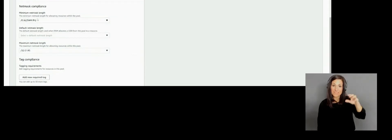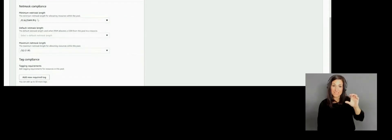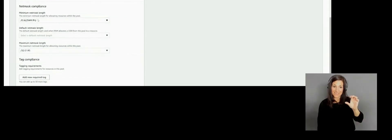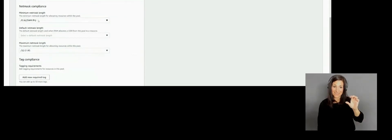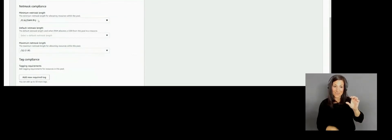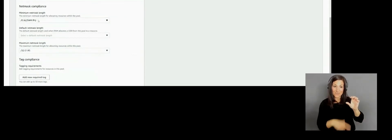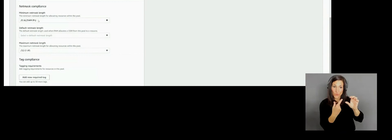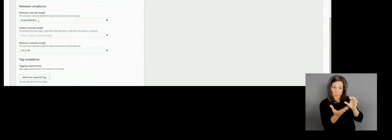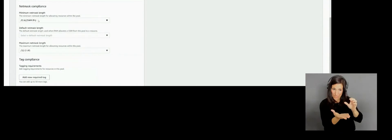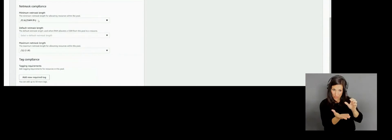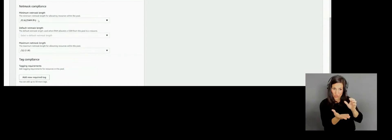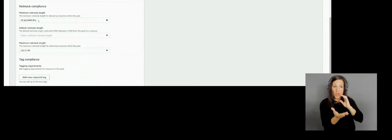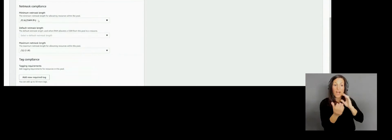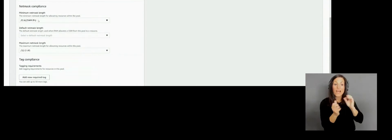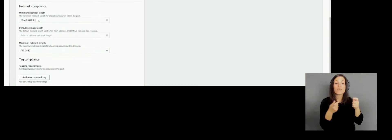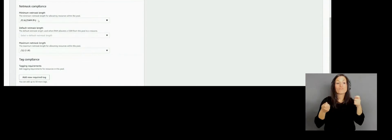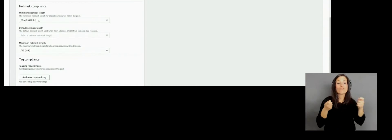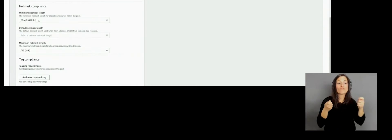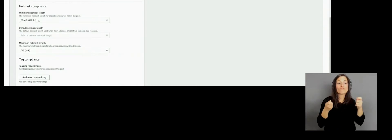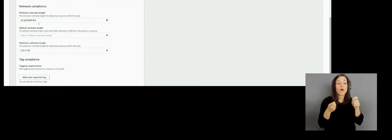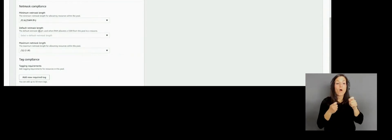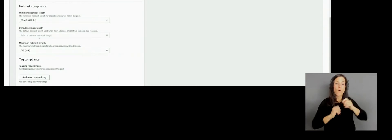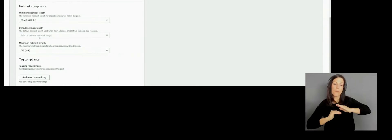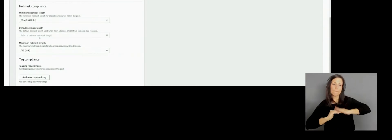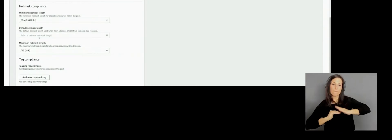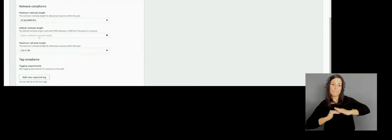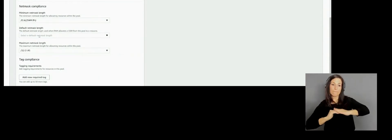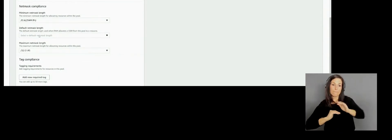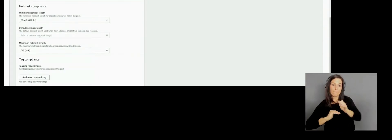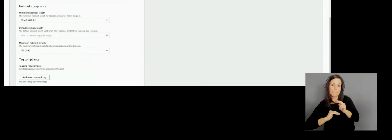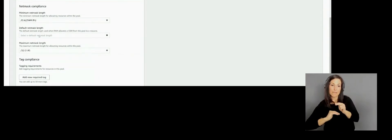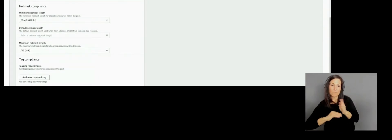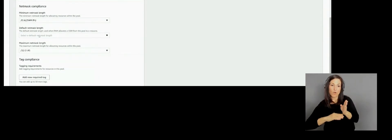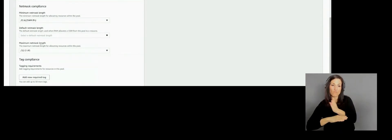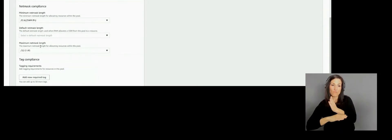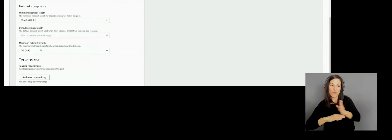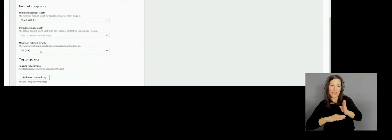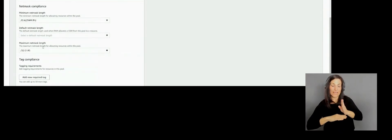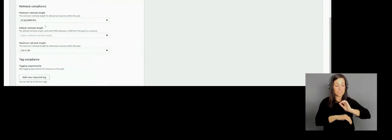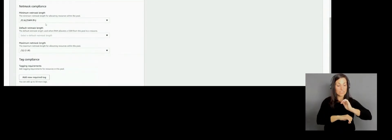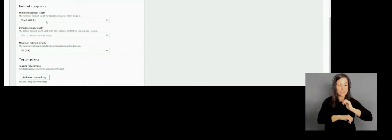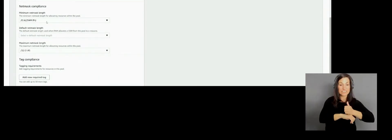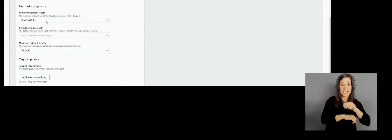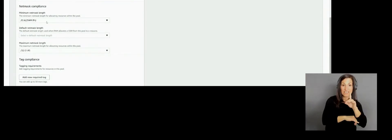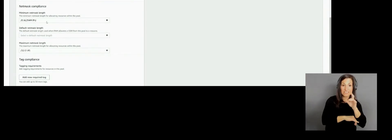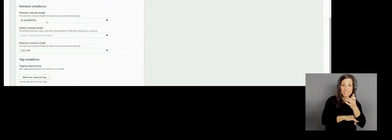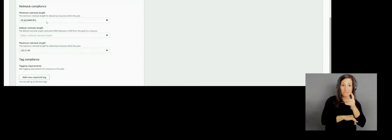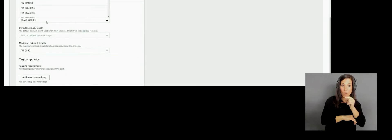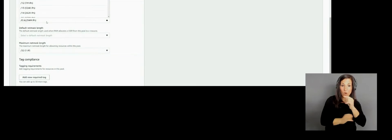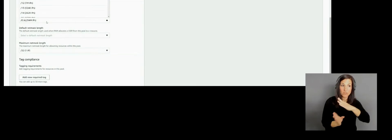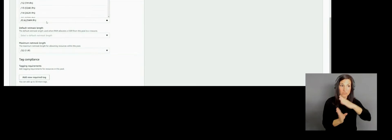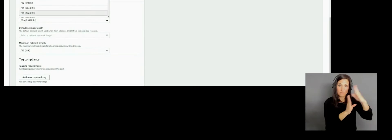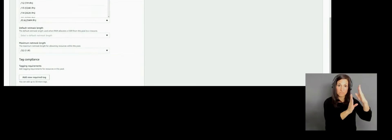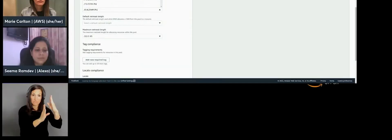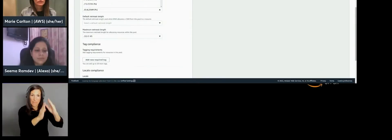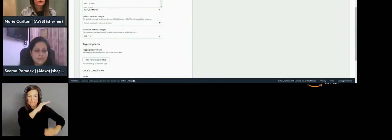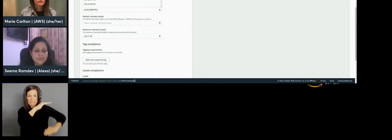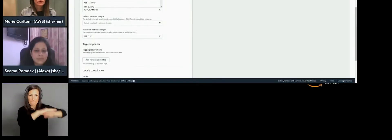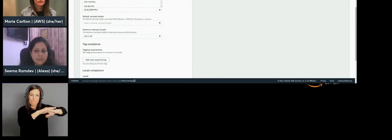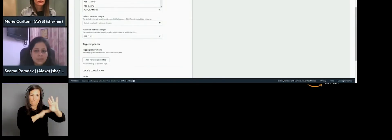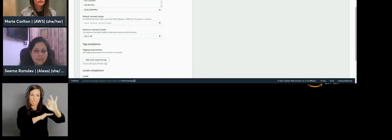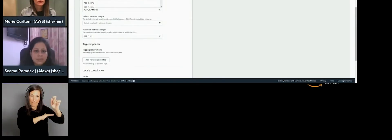the minimum range of IP addresses, set a default range, and also set a maximum. So for this